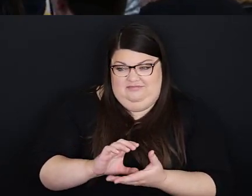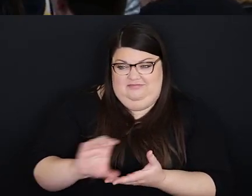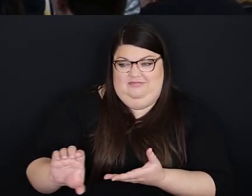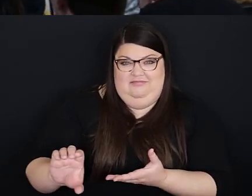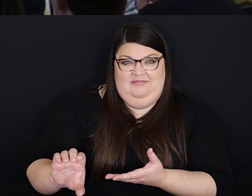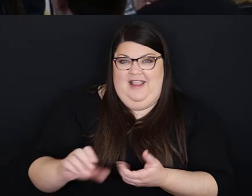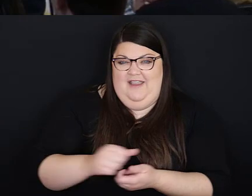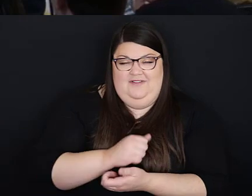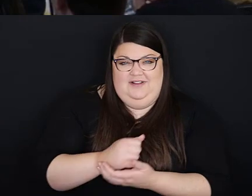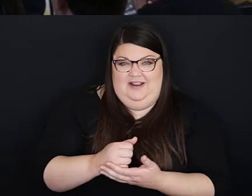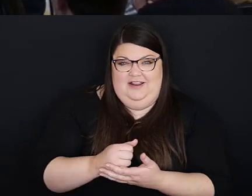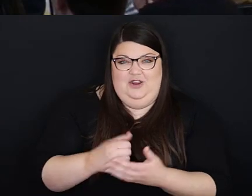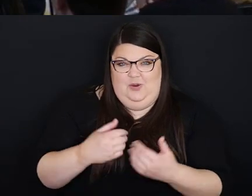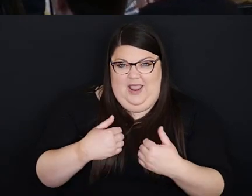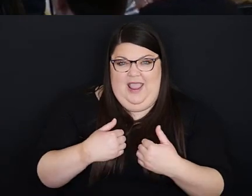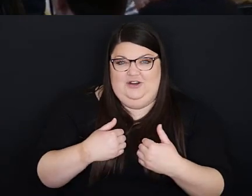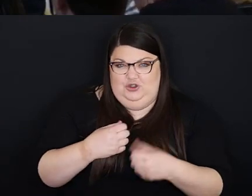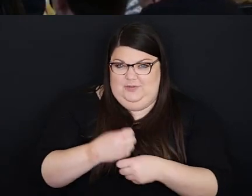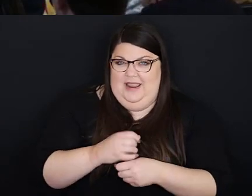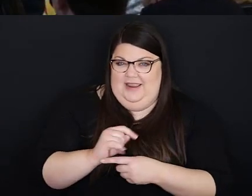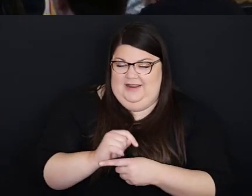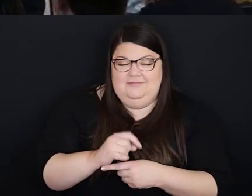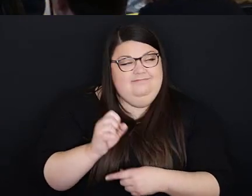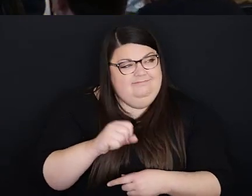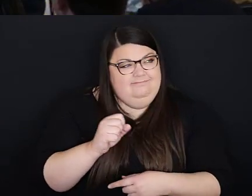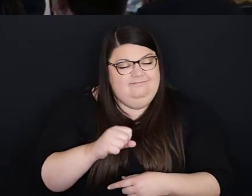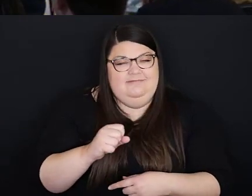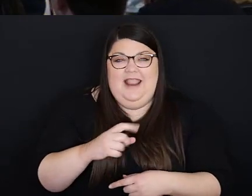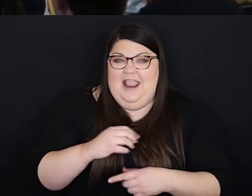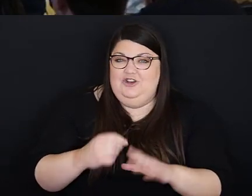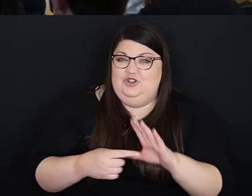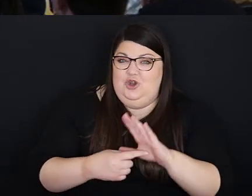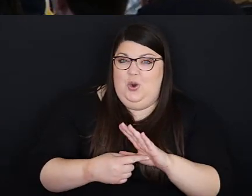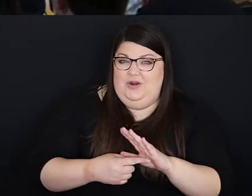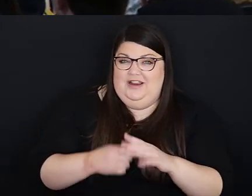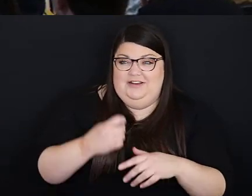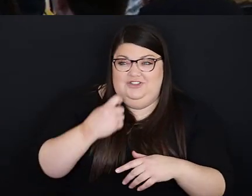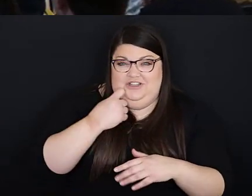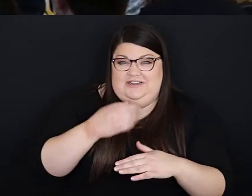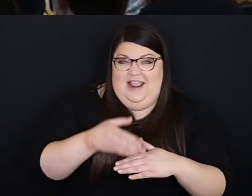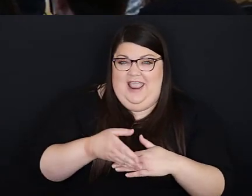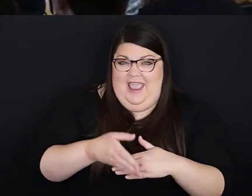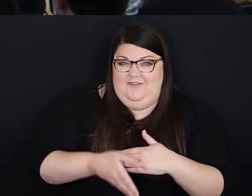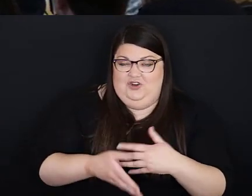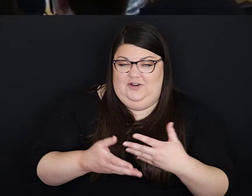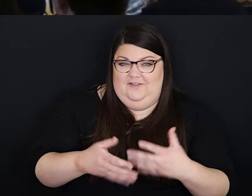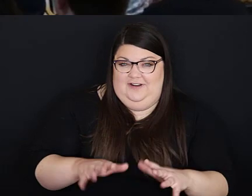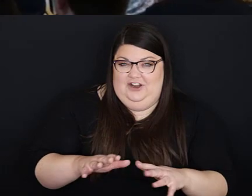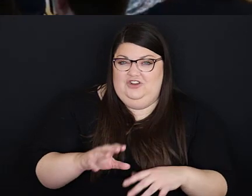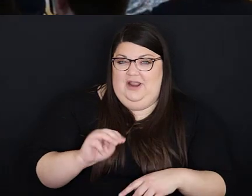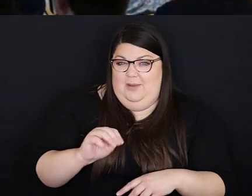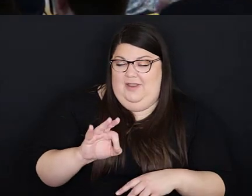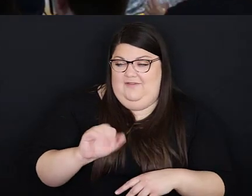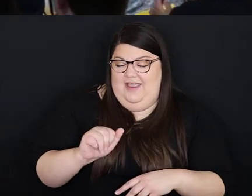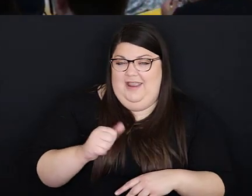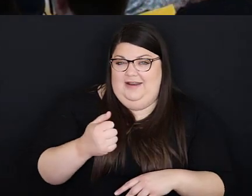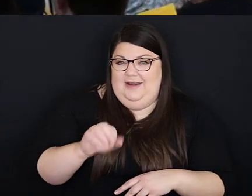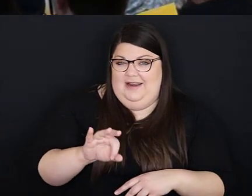every cent you had to make it and showed it just after you finished your MFA